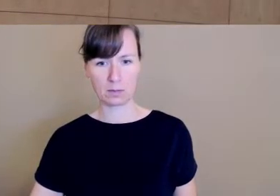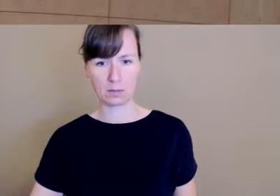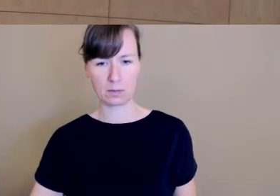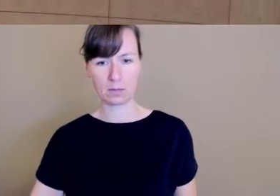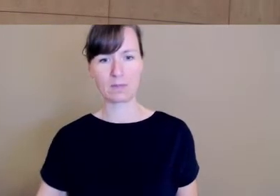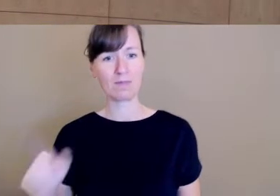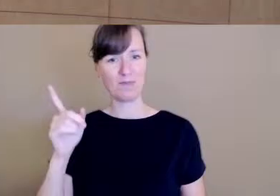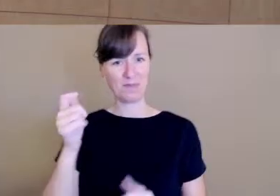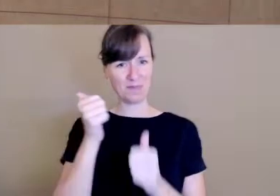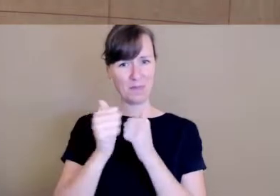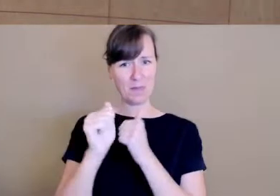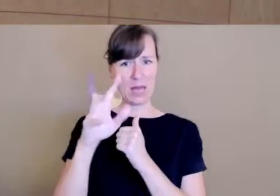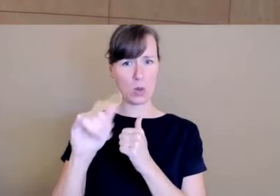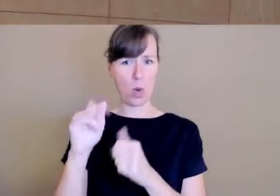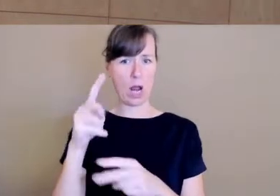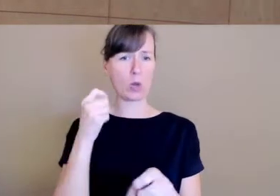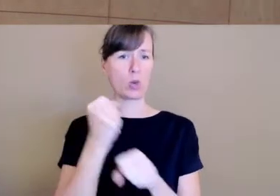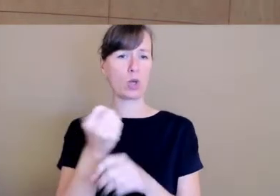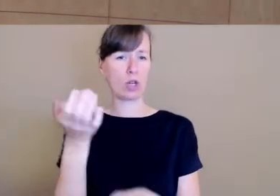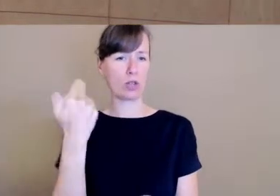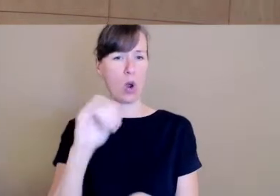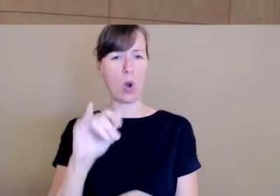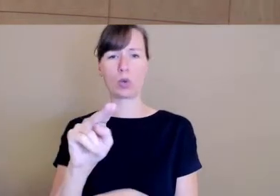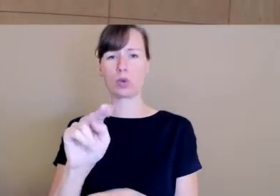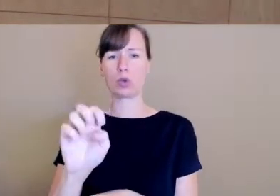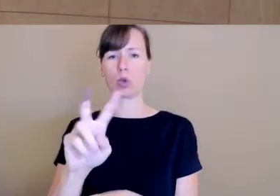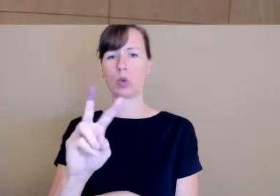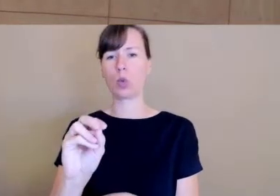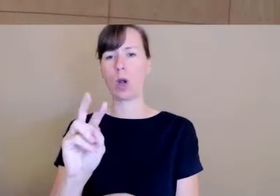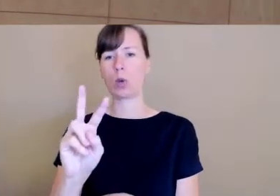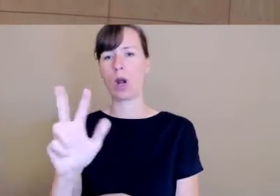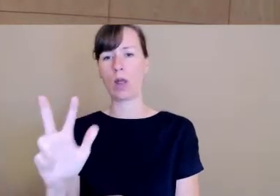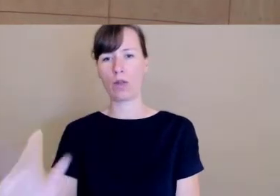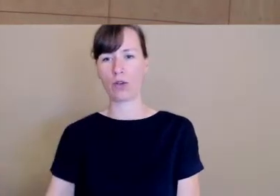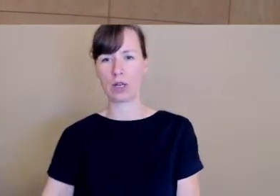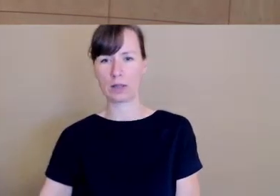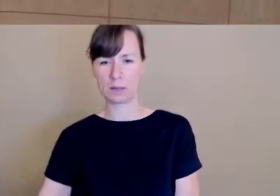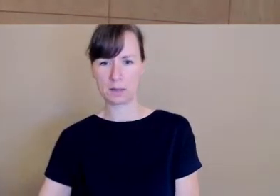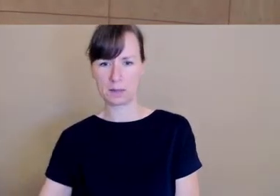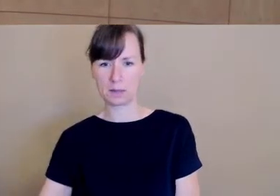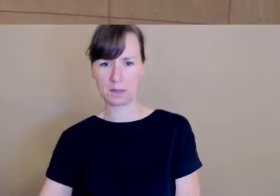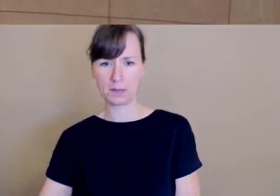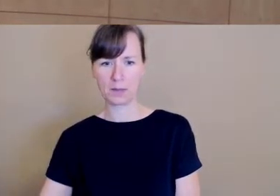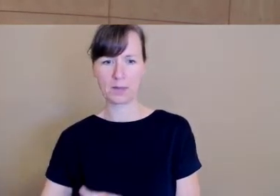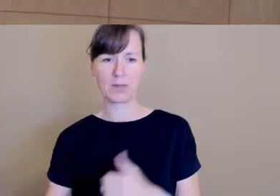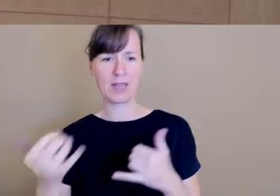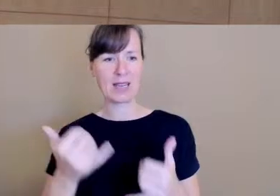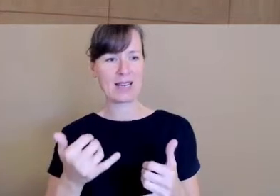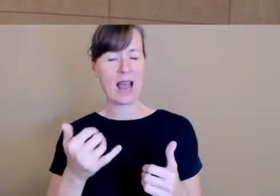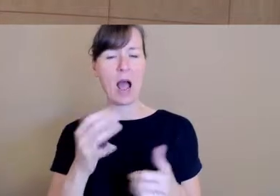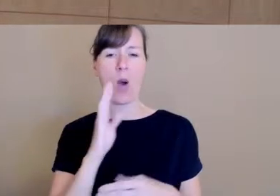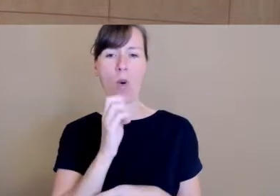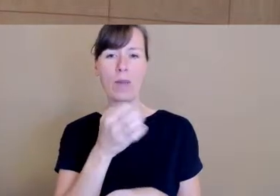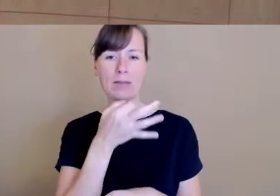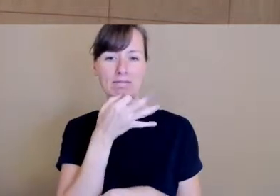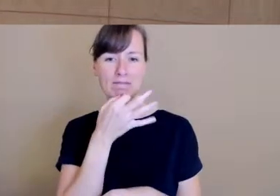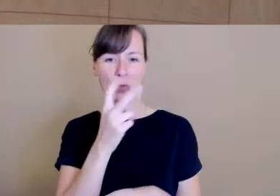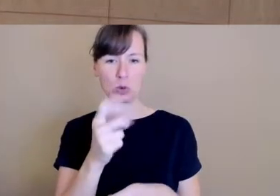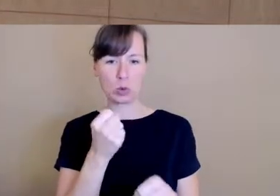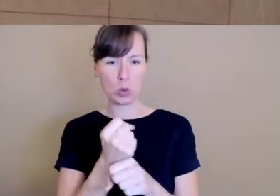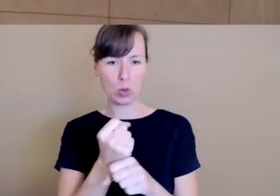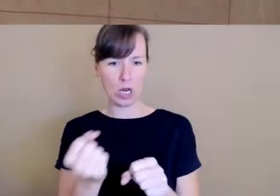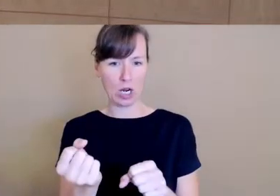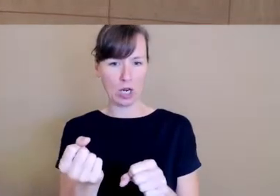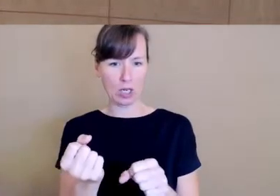years ago in June of 2023. So we are coming up on the 2-year anniversary, ironically, of his